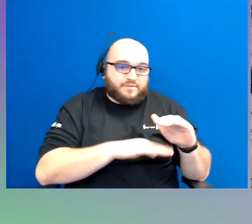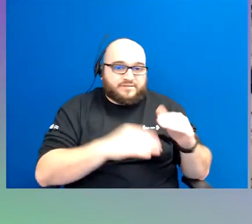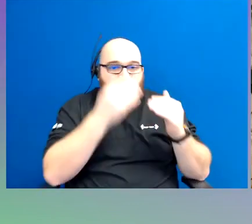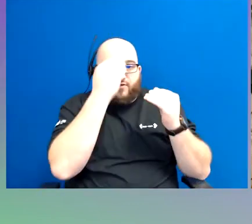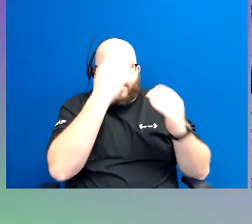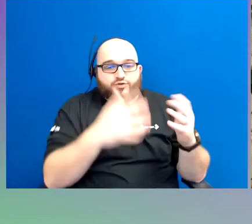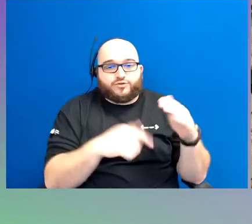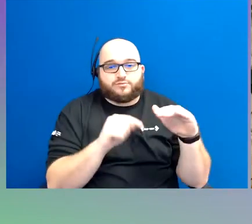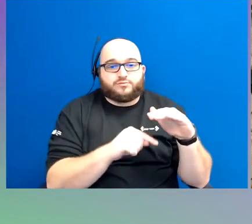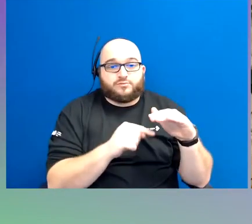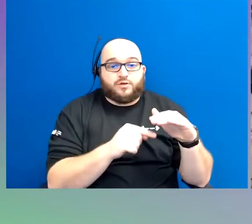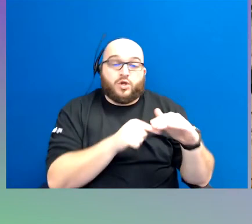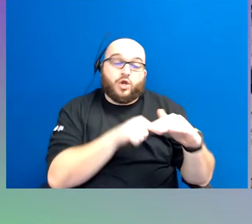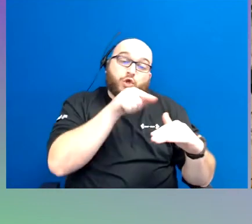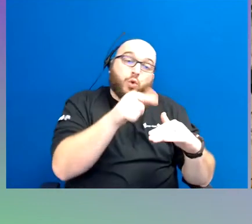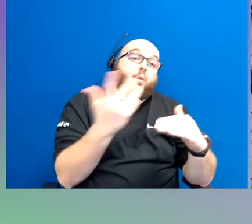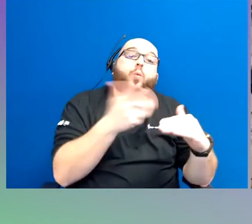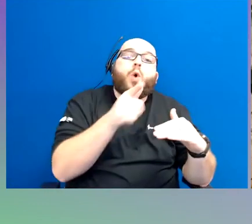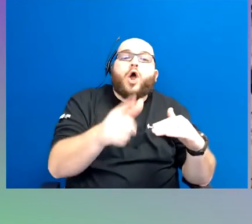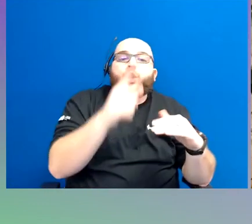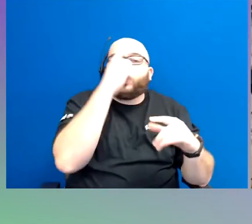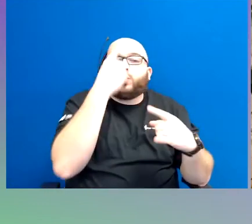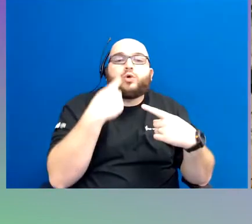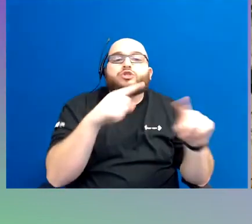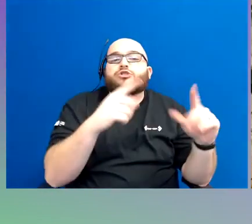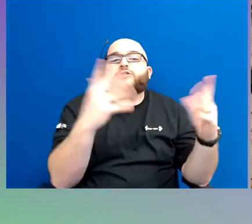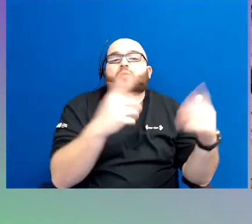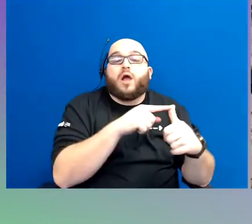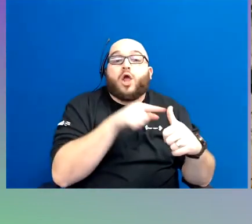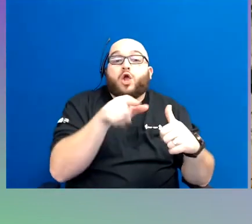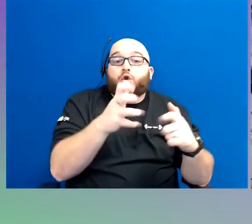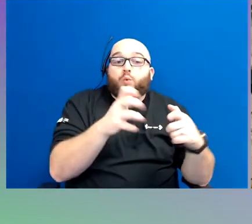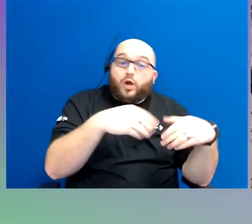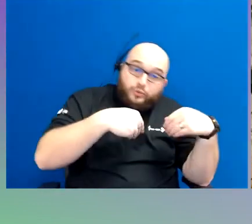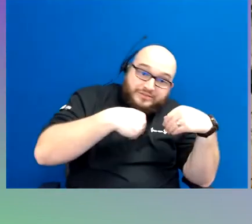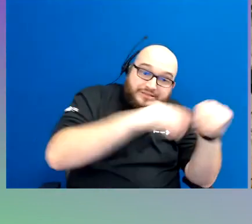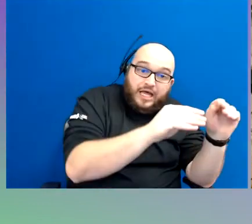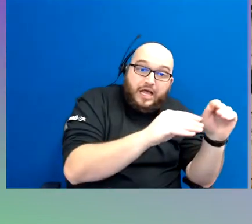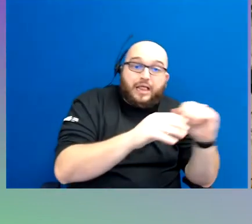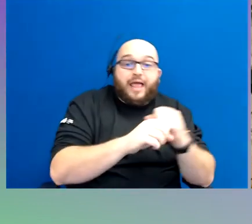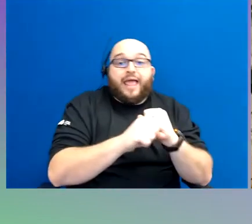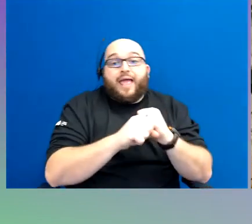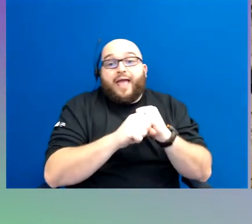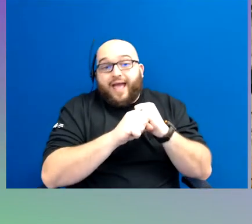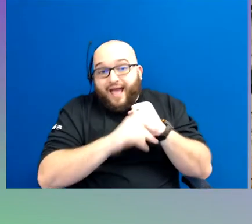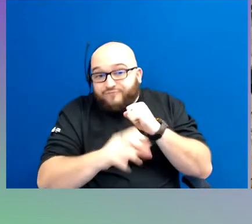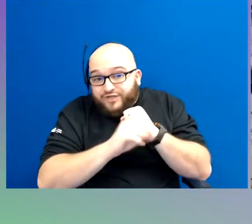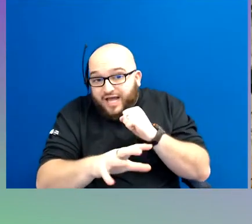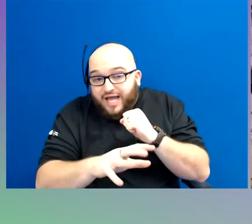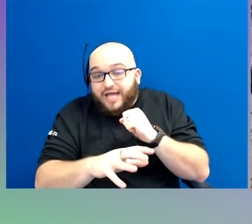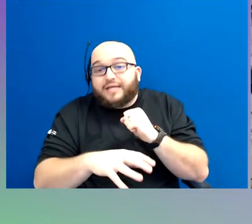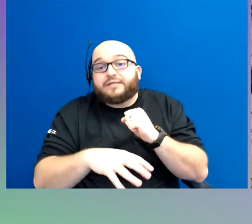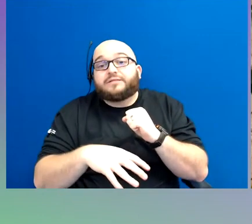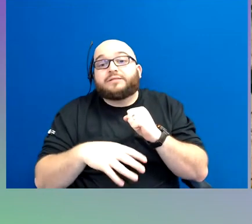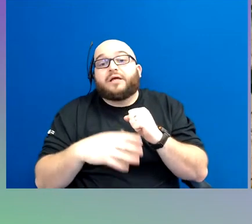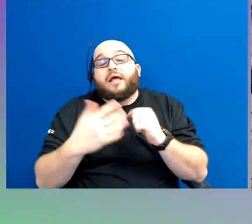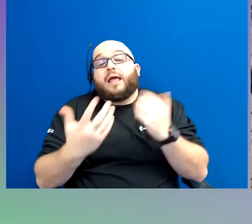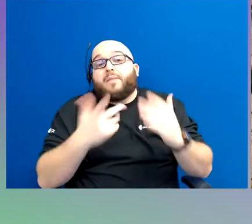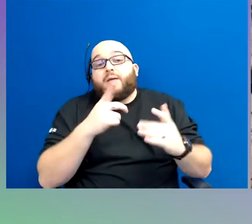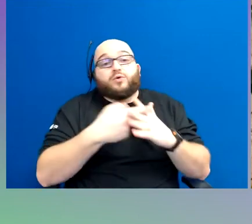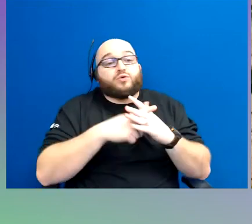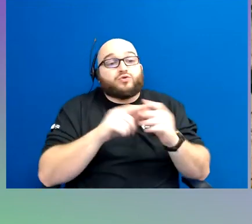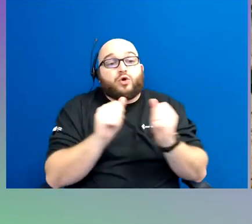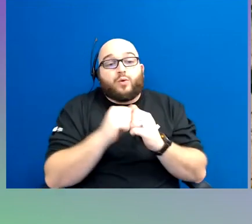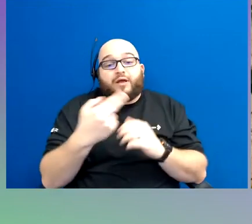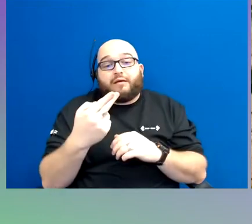achieve. Do you want to sell a product? Advertise the product. Maybe do it in the heading and do the design